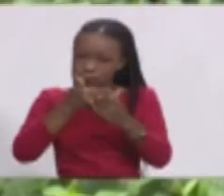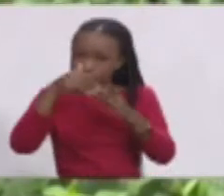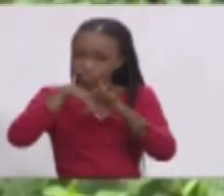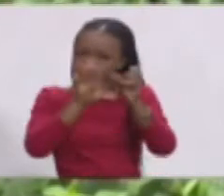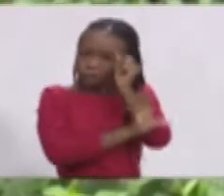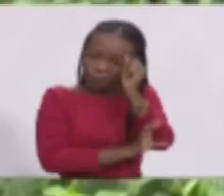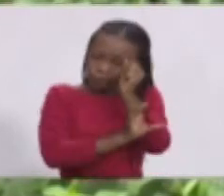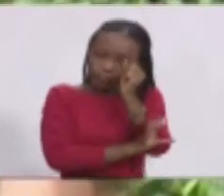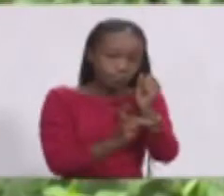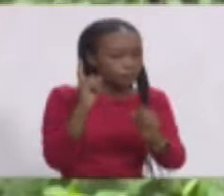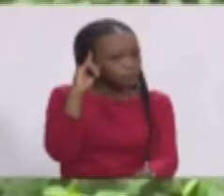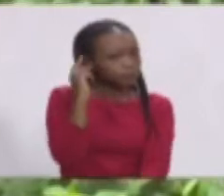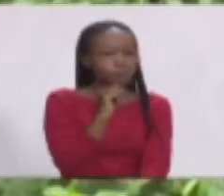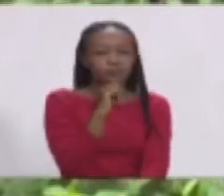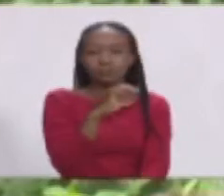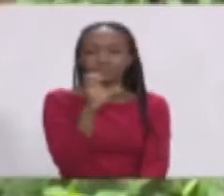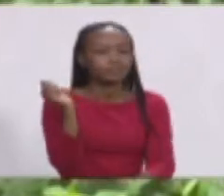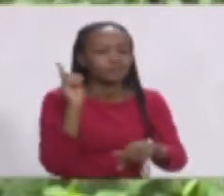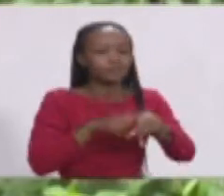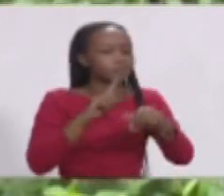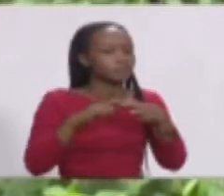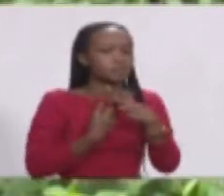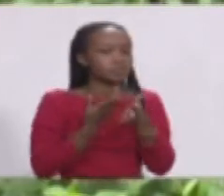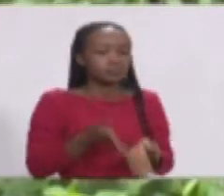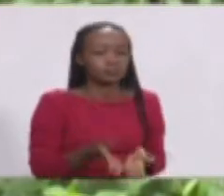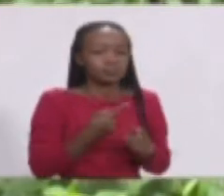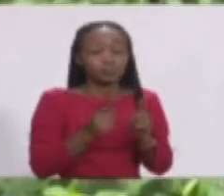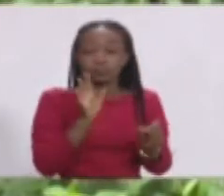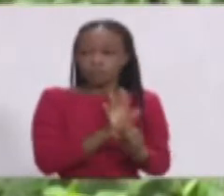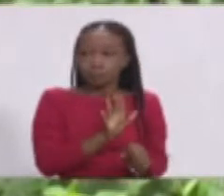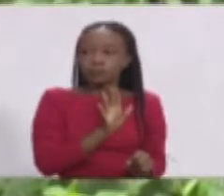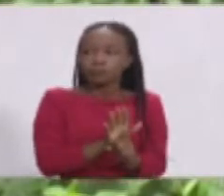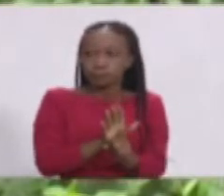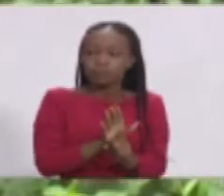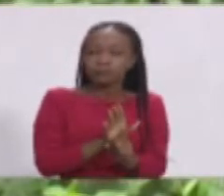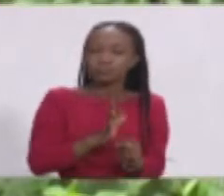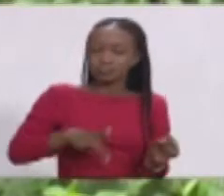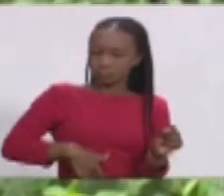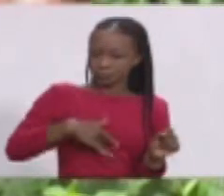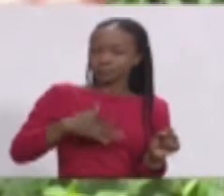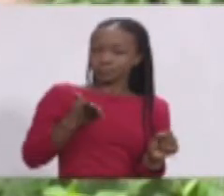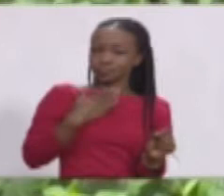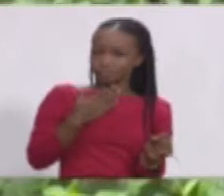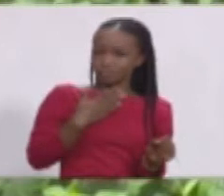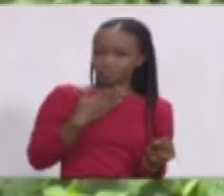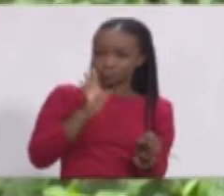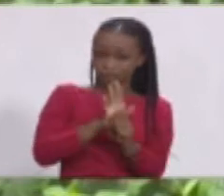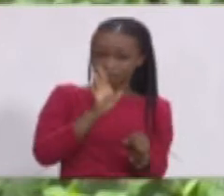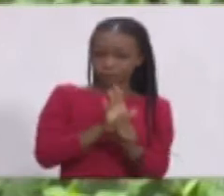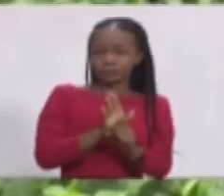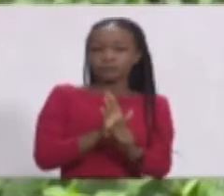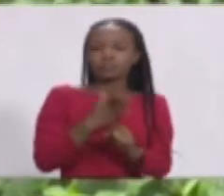the healthcare workers are not where they were when we started this, but there are still many that feel a lot more needs to be done, especially for